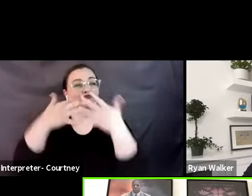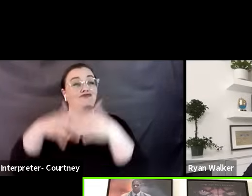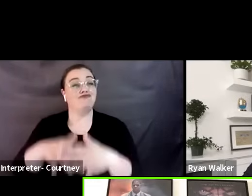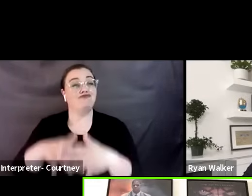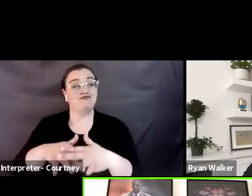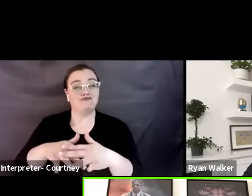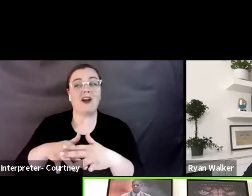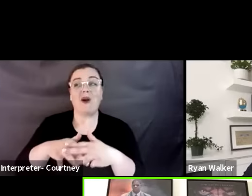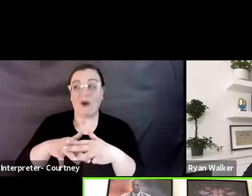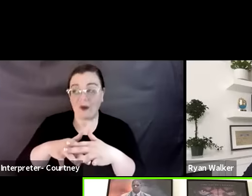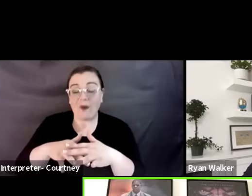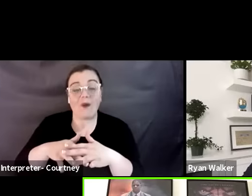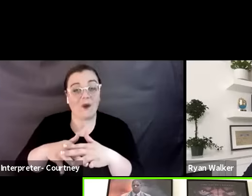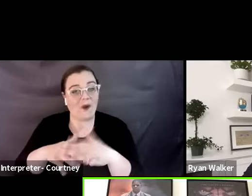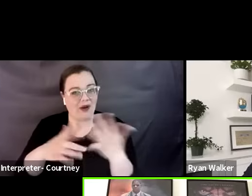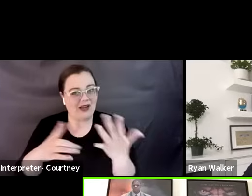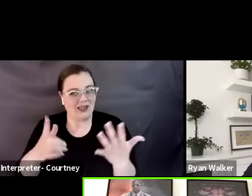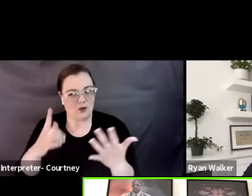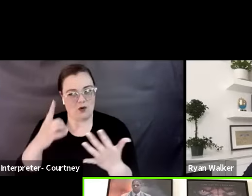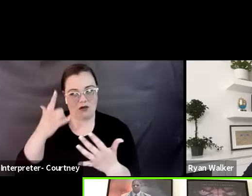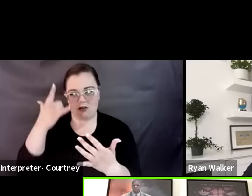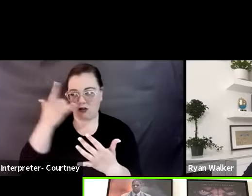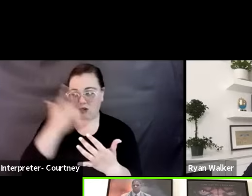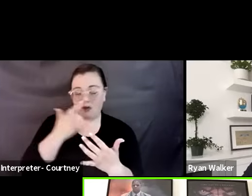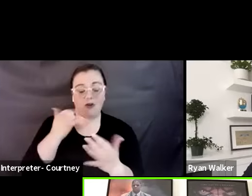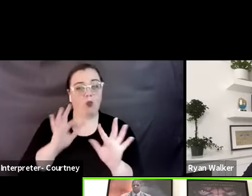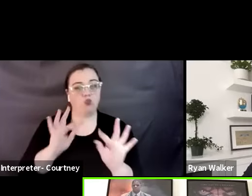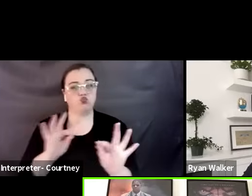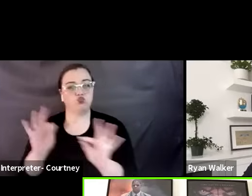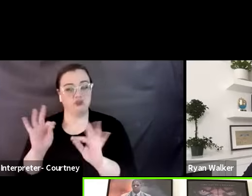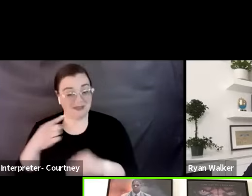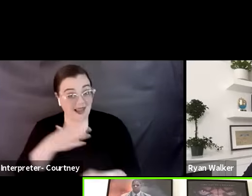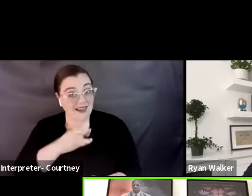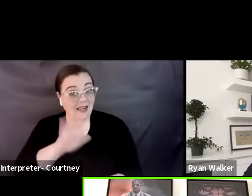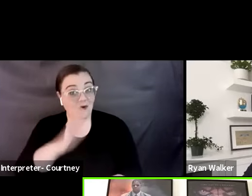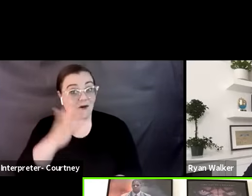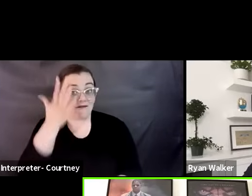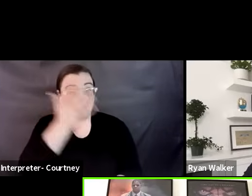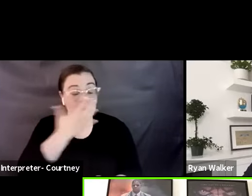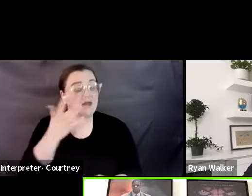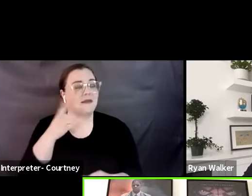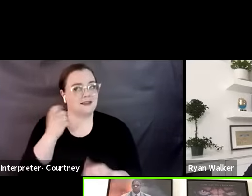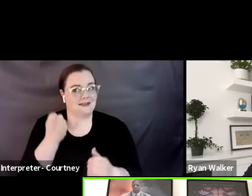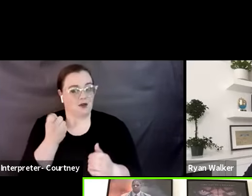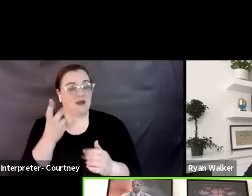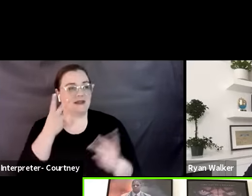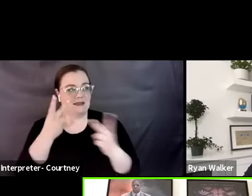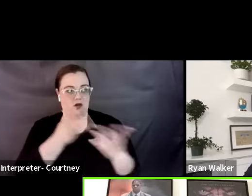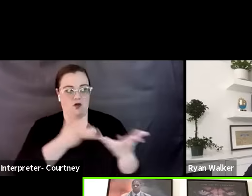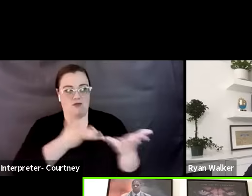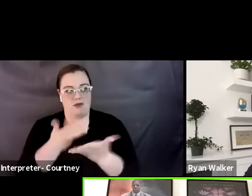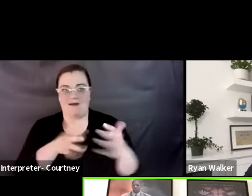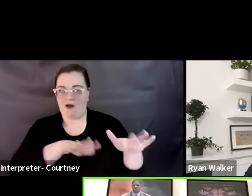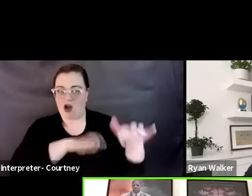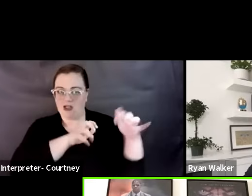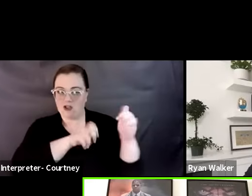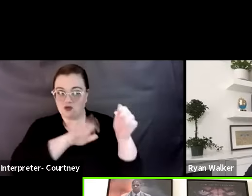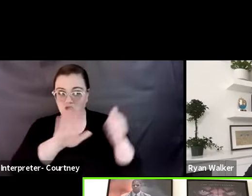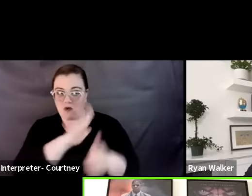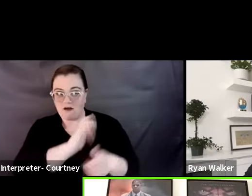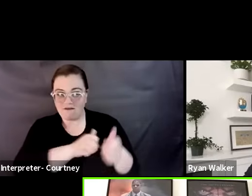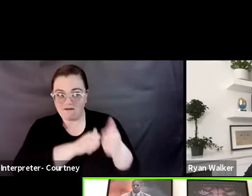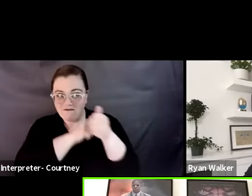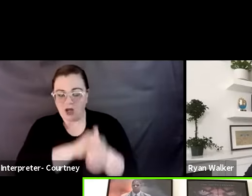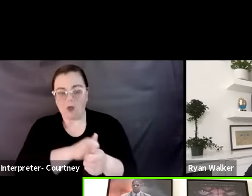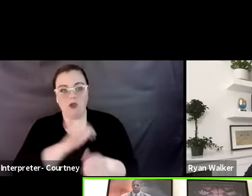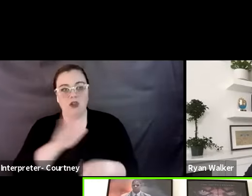visibility that you bring because you're a recognizable face, and they love that. They love to know that they're bringing the audience, but at the same time, you want to bring that performance. You